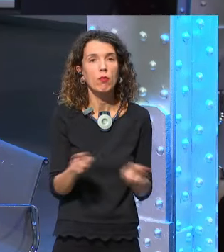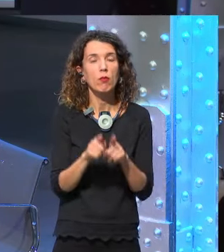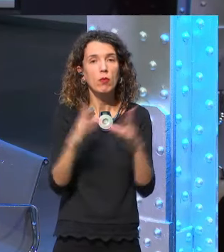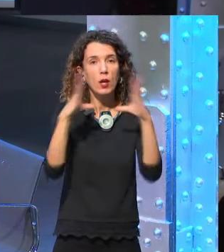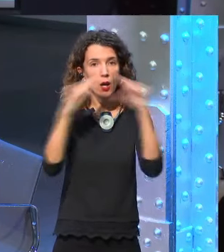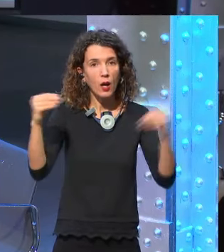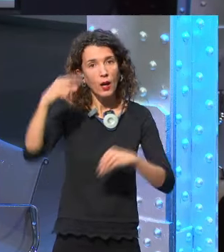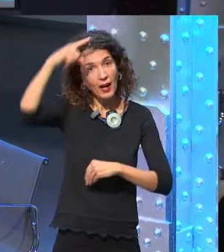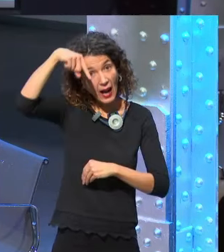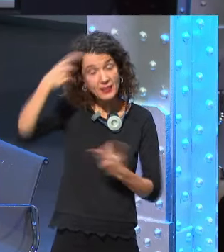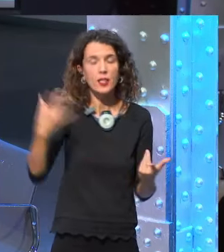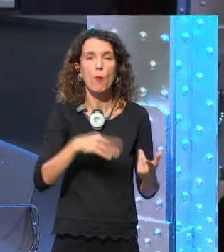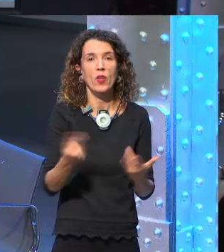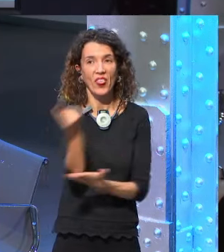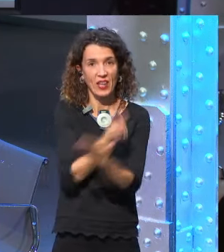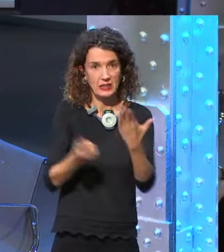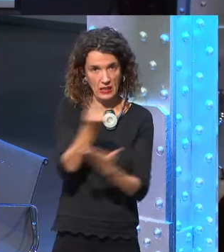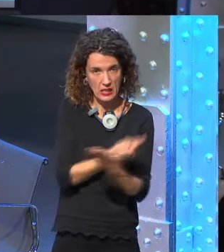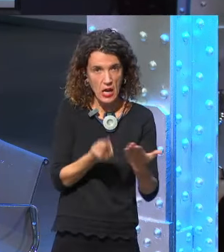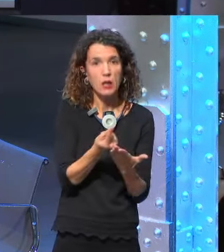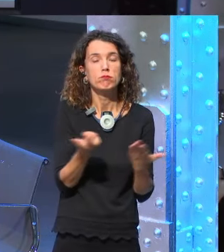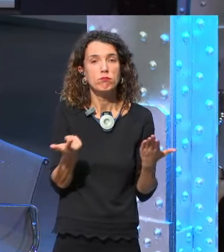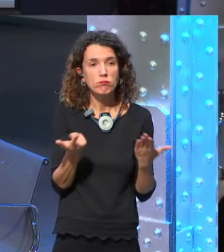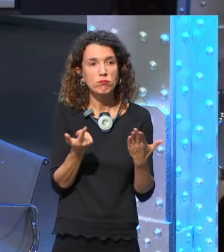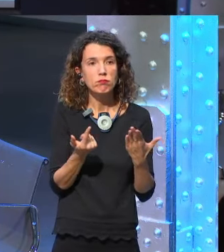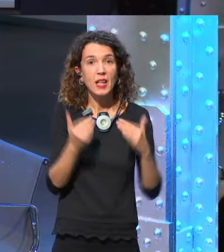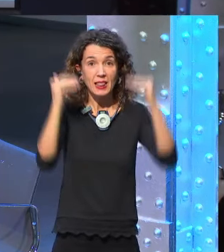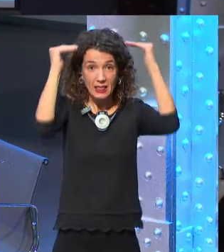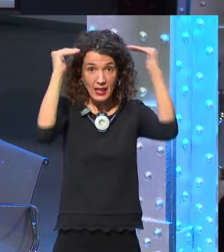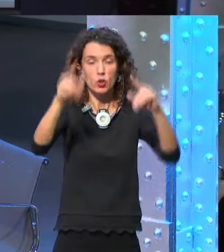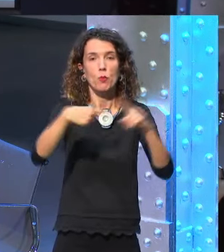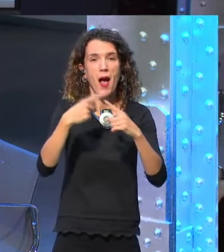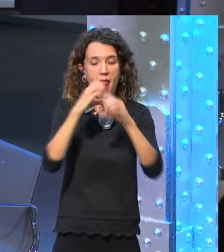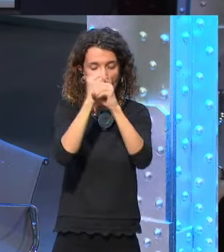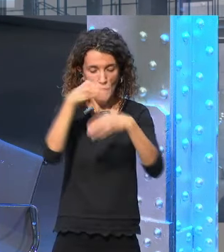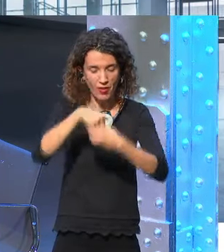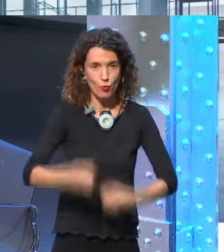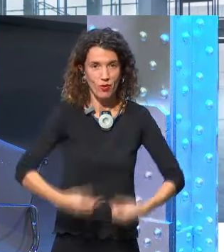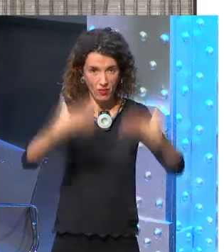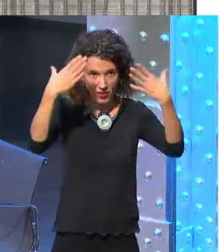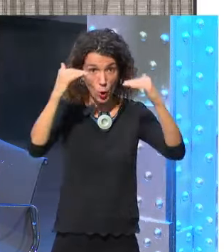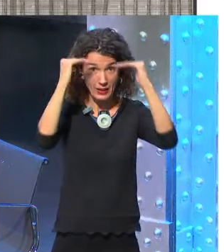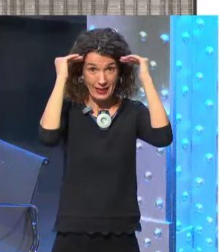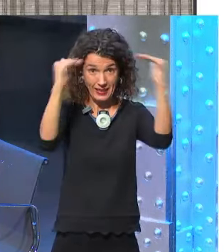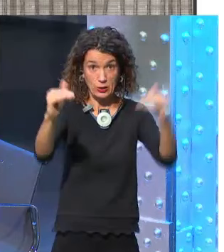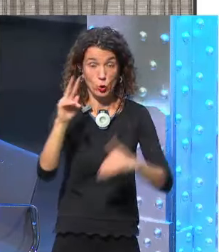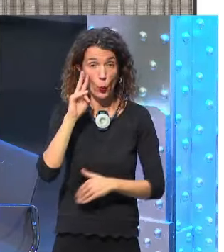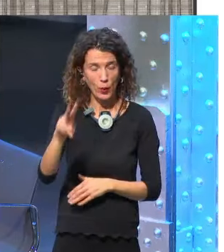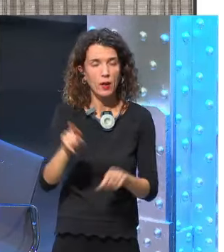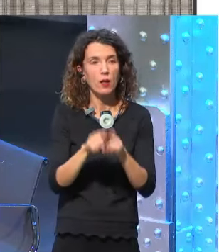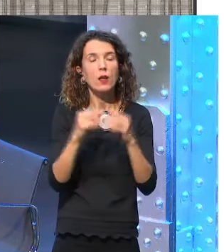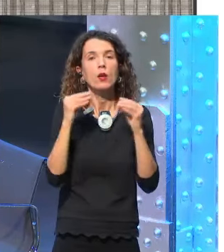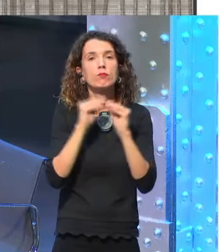to design the roof of this building and the laboratory in this building. So this roof, which you see here, is built